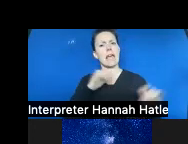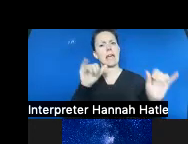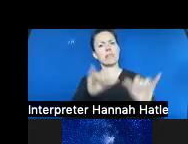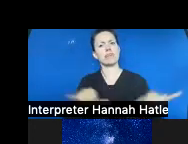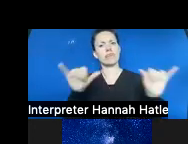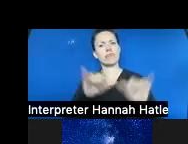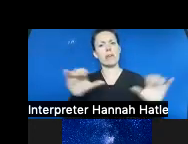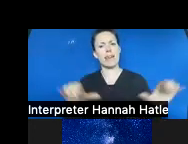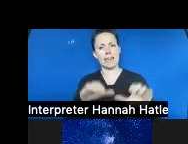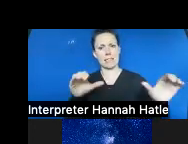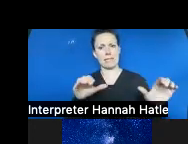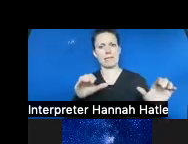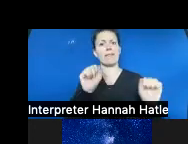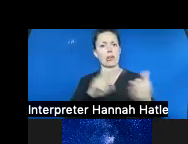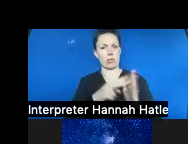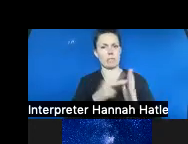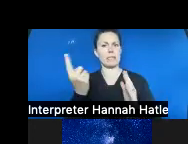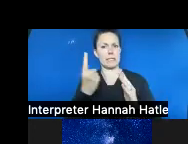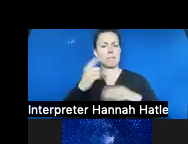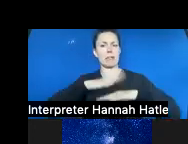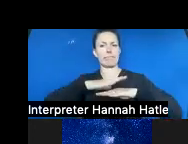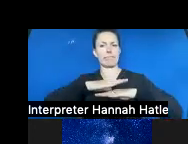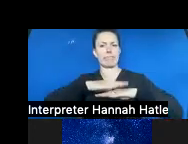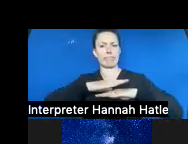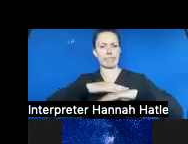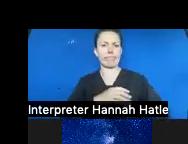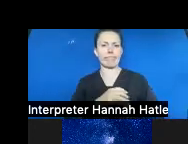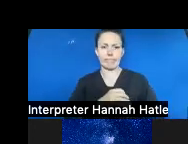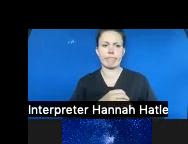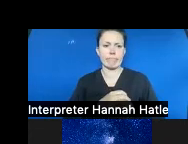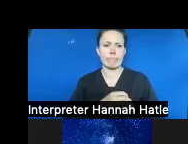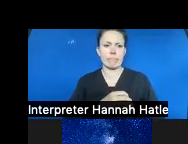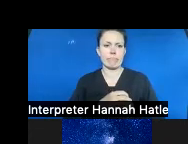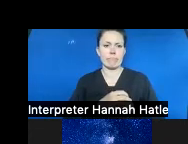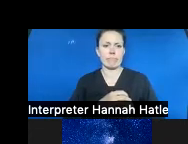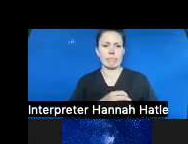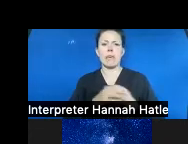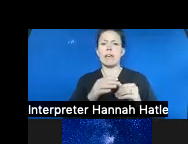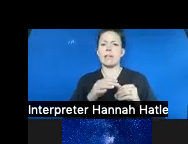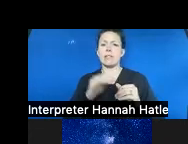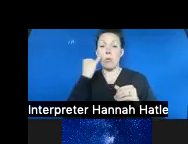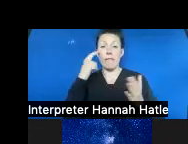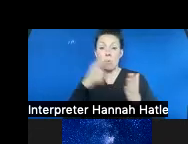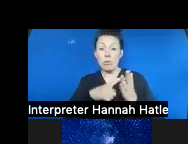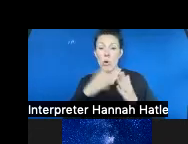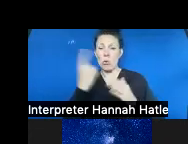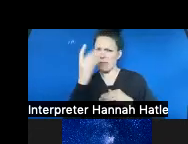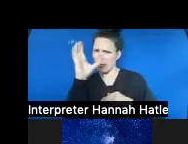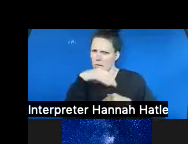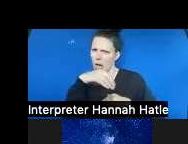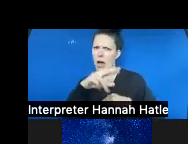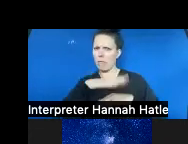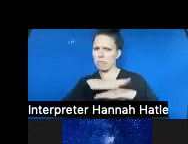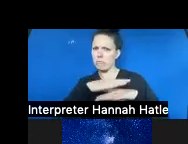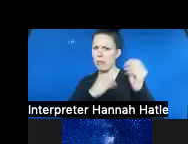connecting with you, that's how we're going to do some intervention and prevention and let them know that they're not alone and they do not have to be forced into anything.